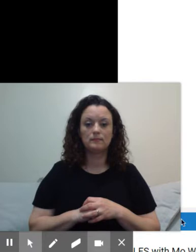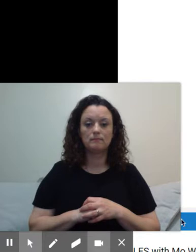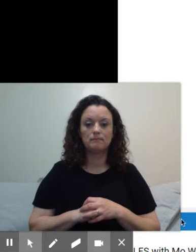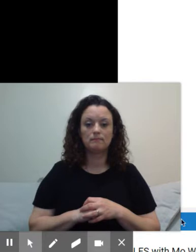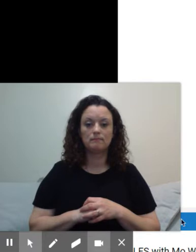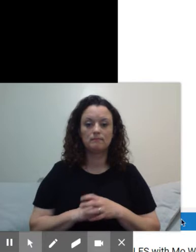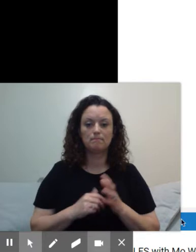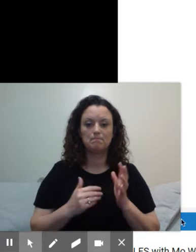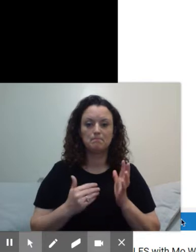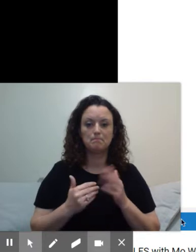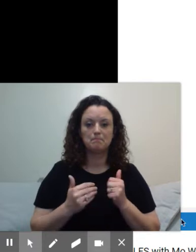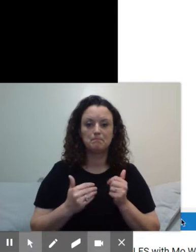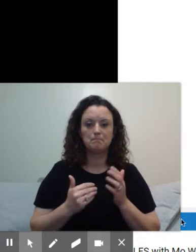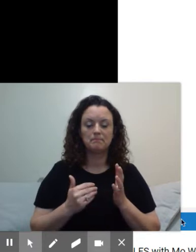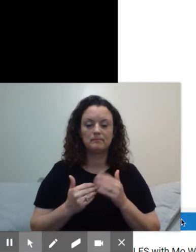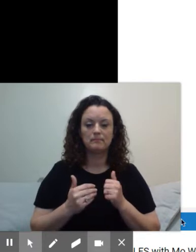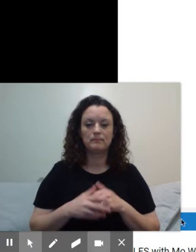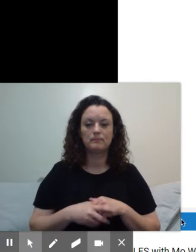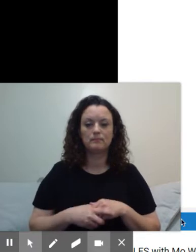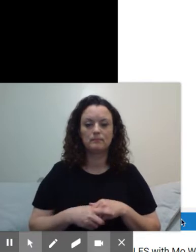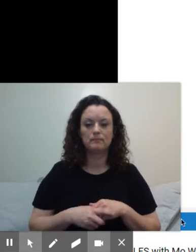Really easy.